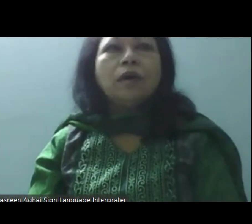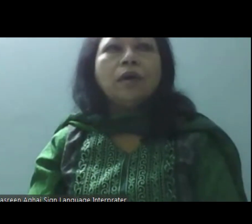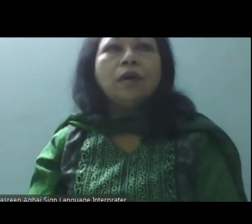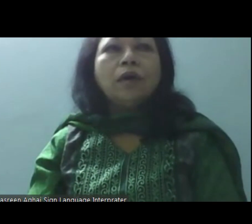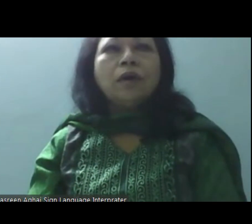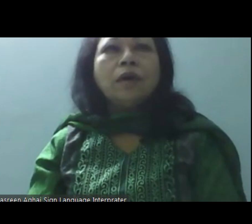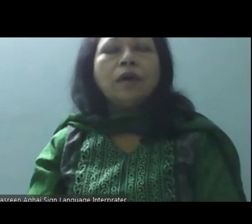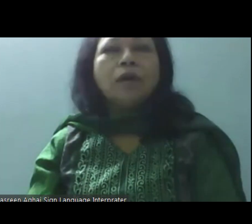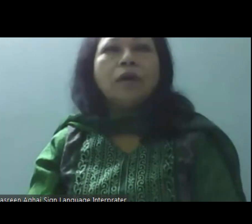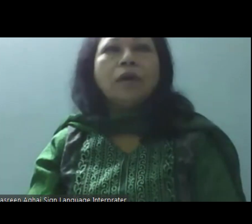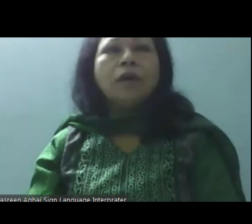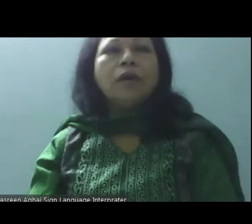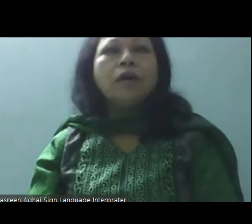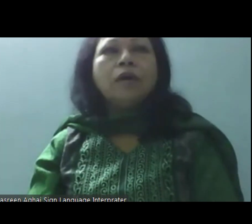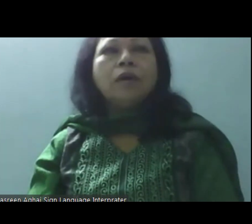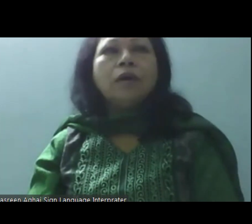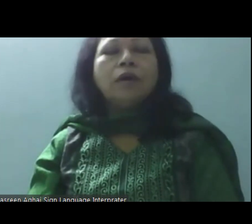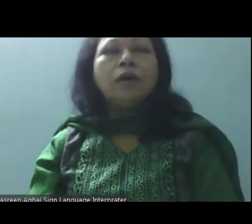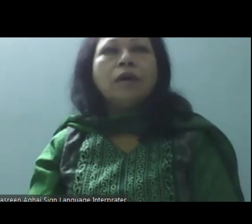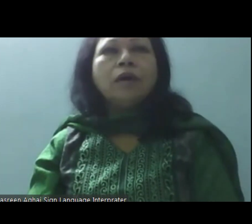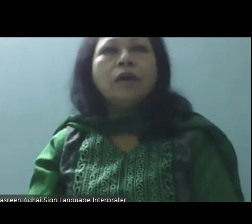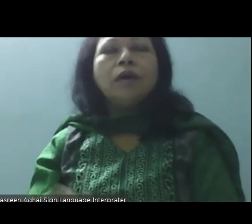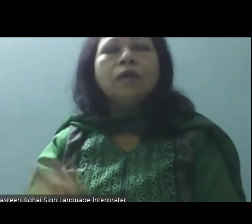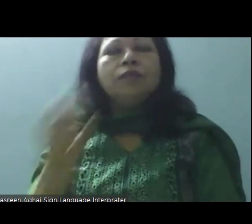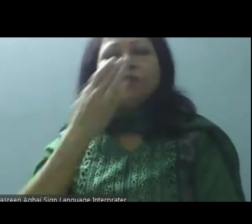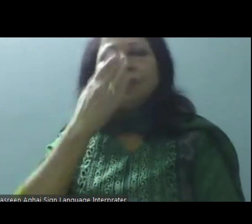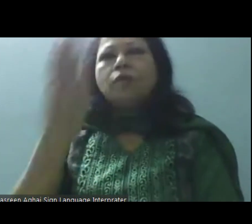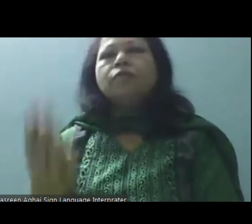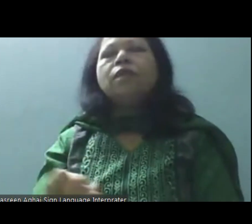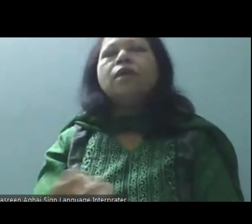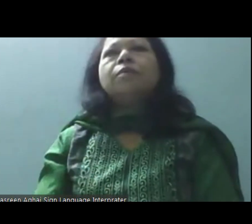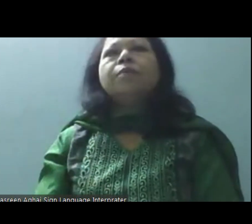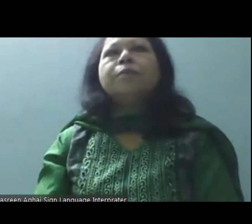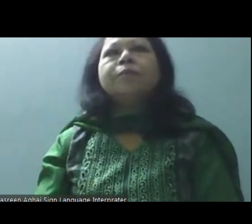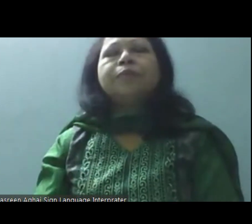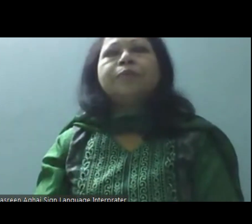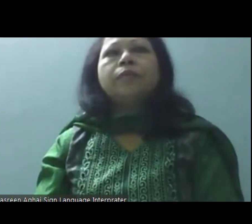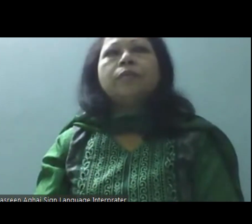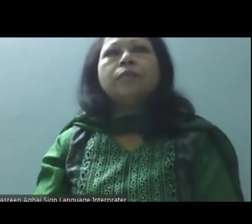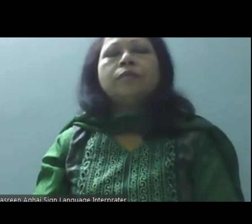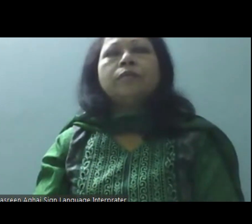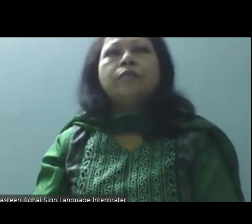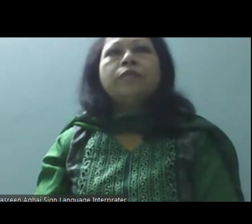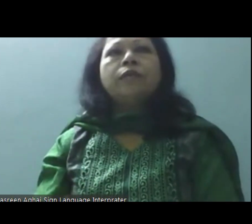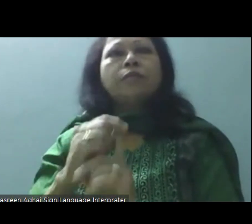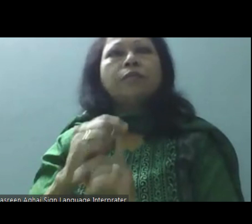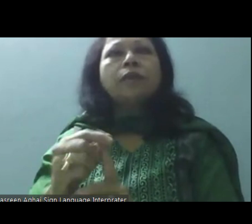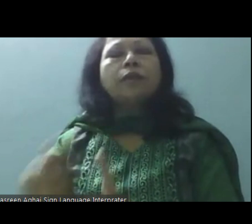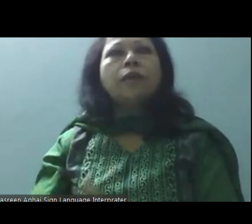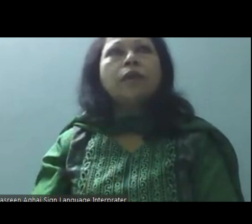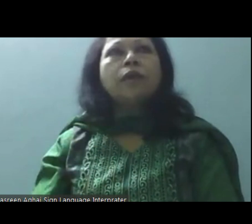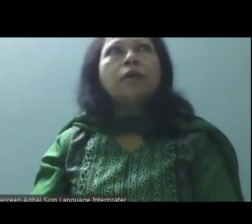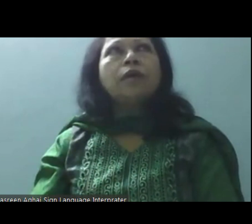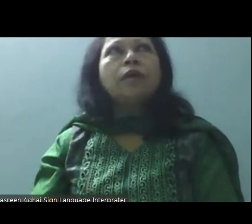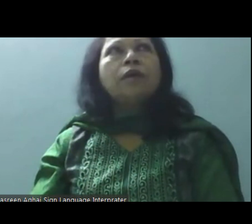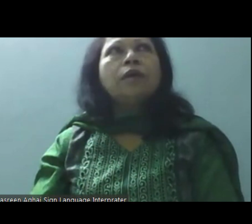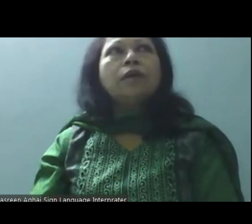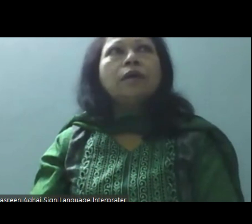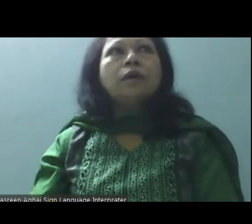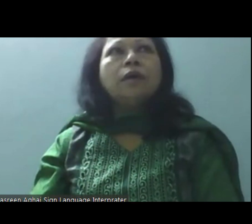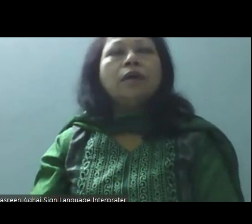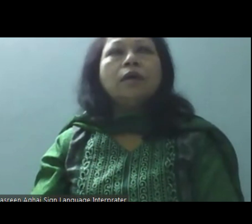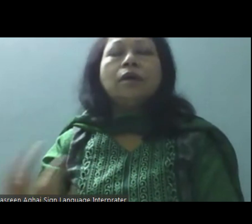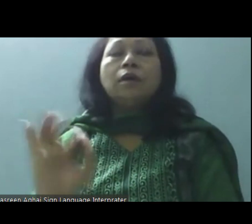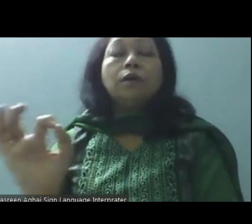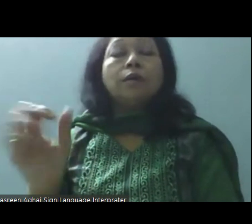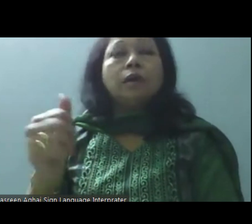rock in front of them. So we need to encourage